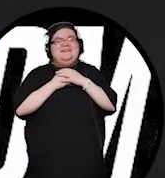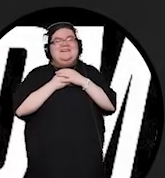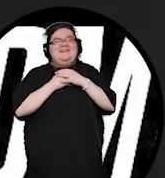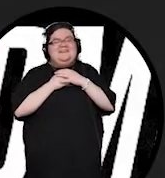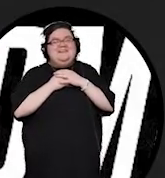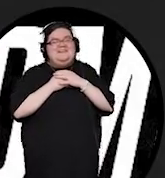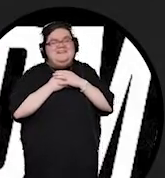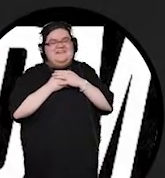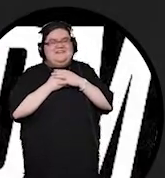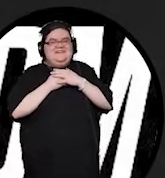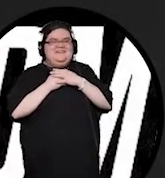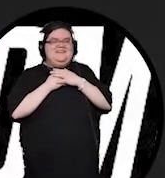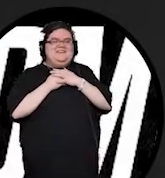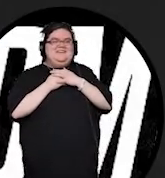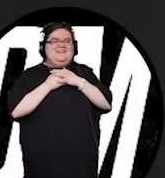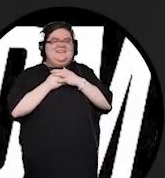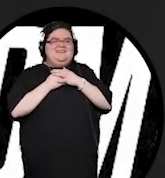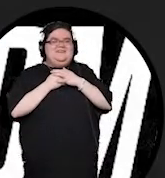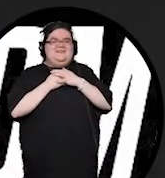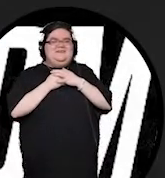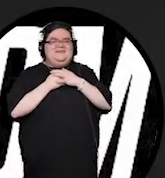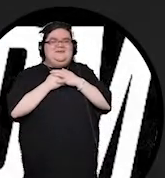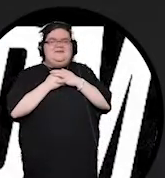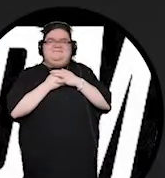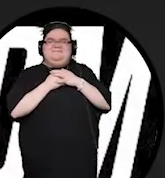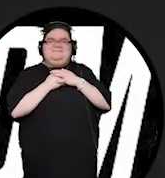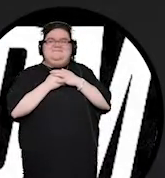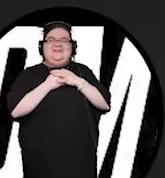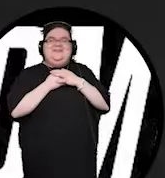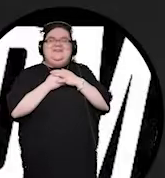If you're making noises like that, the weight's too heavy. Oh.